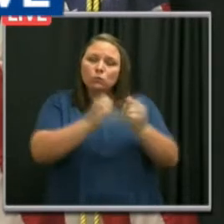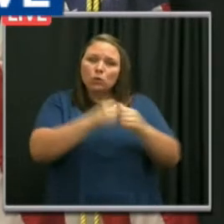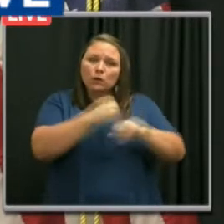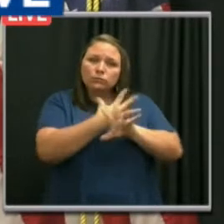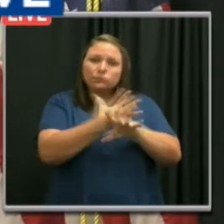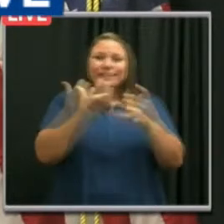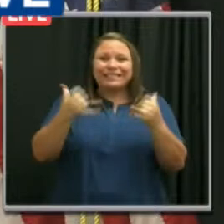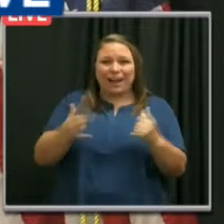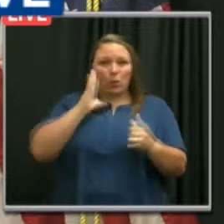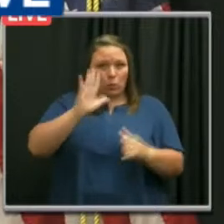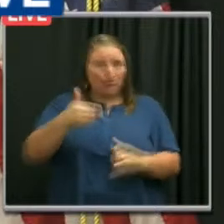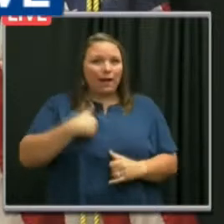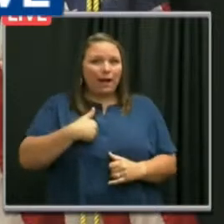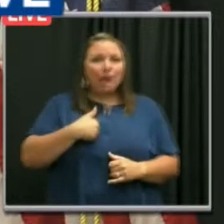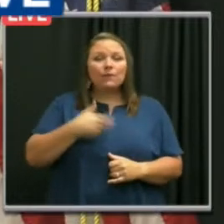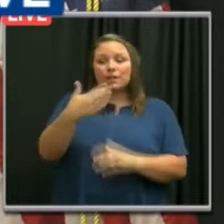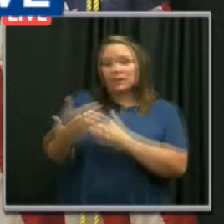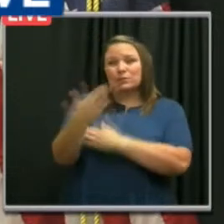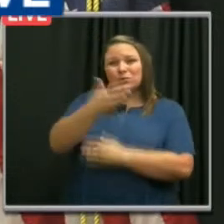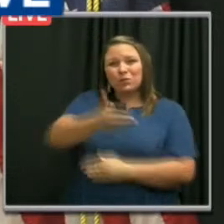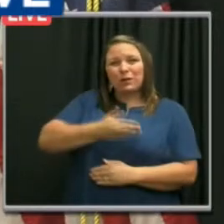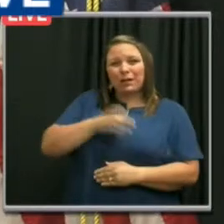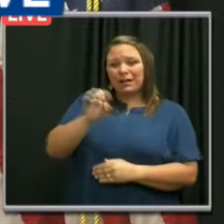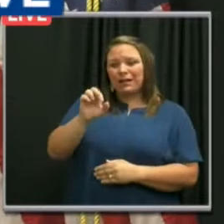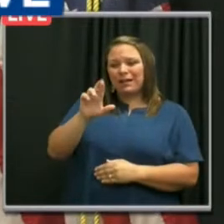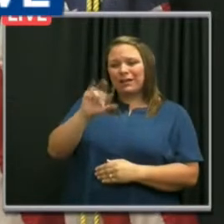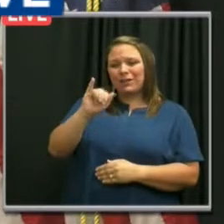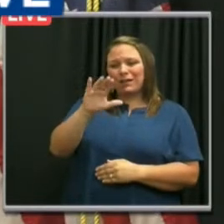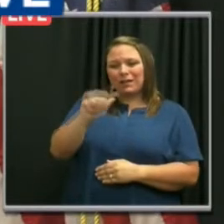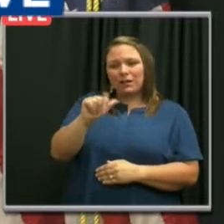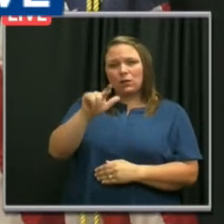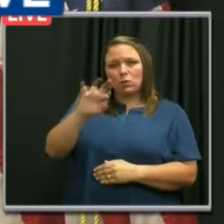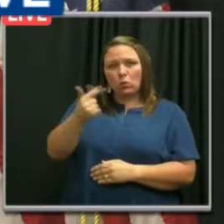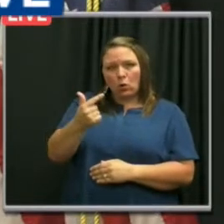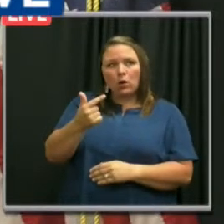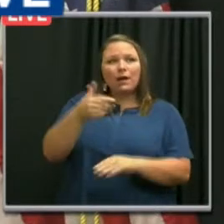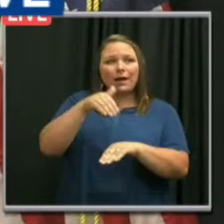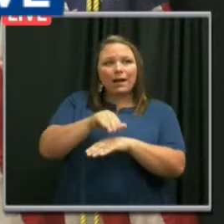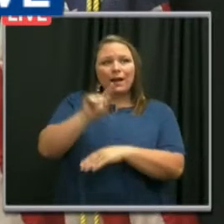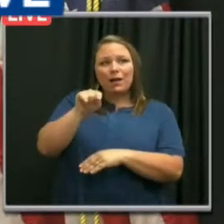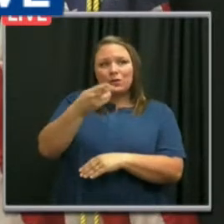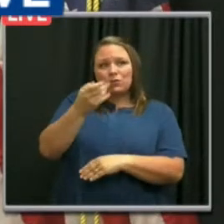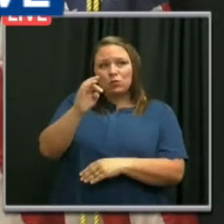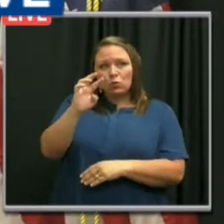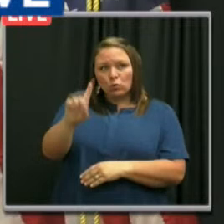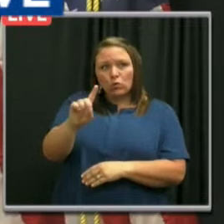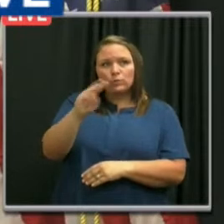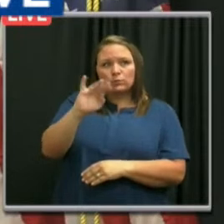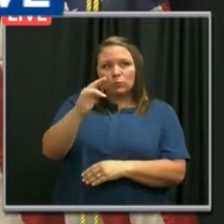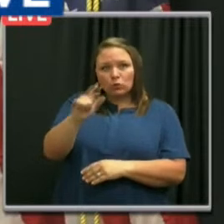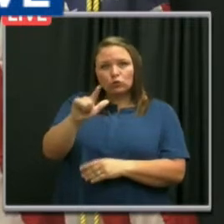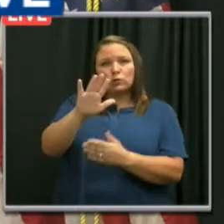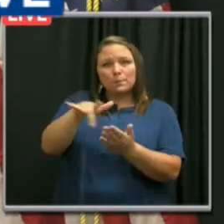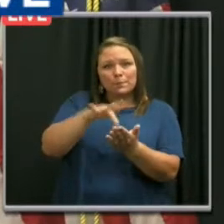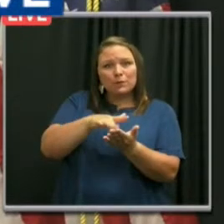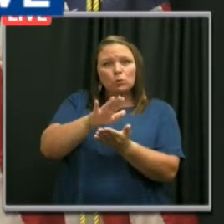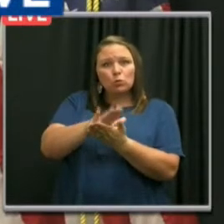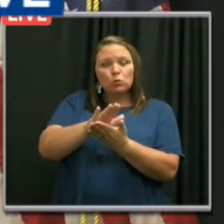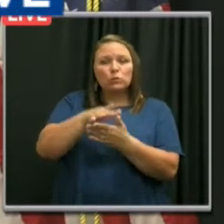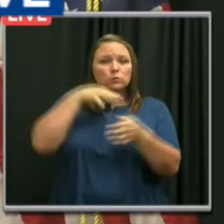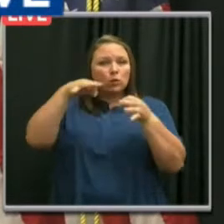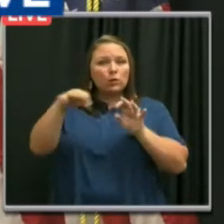This morning, I want to welcome Erica Long, librarian at Thurgood Marshall Middle School, who's here to discuss the importance of this